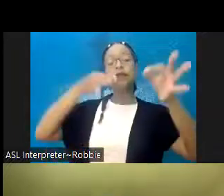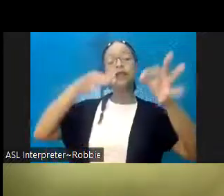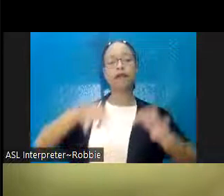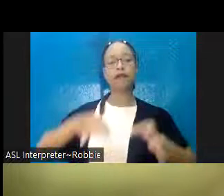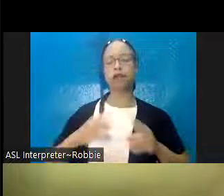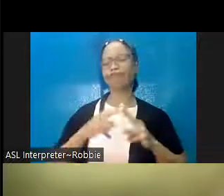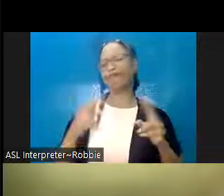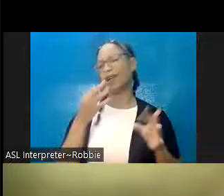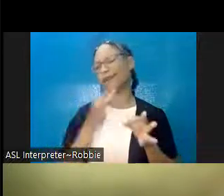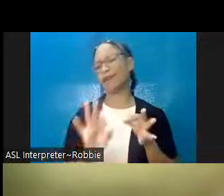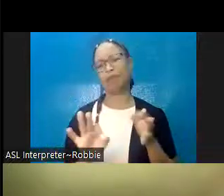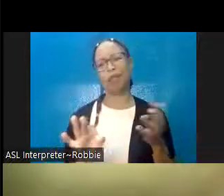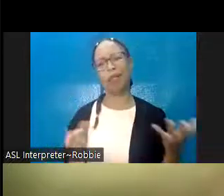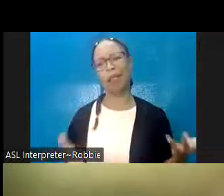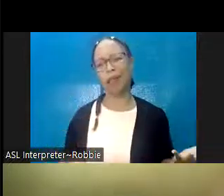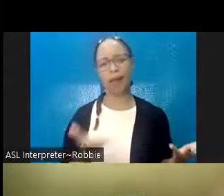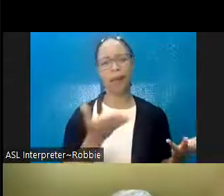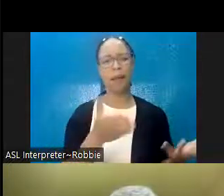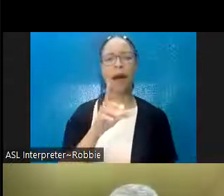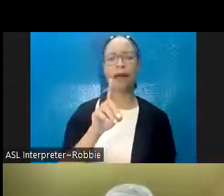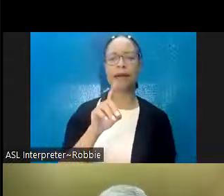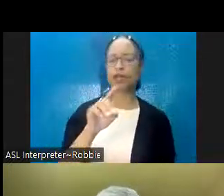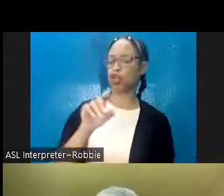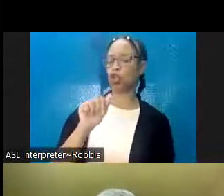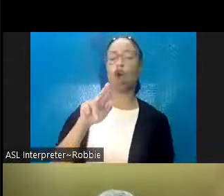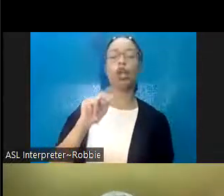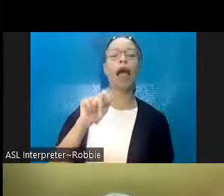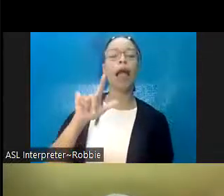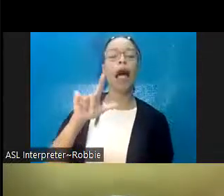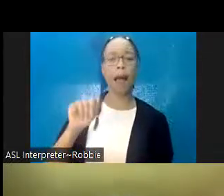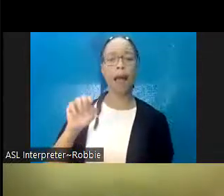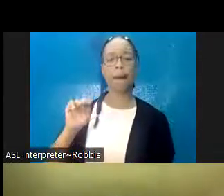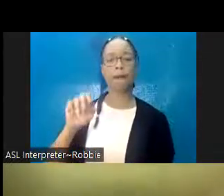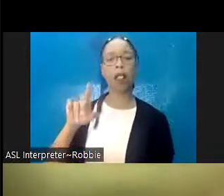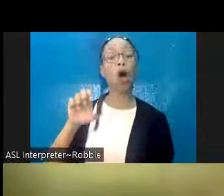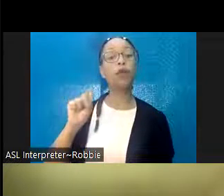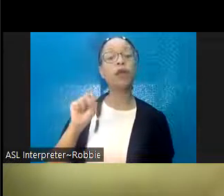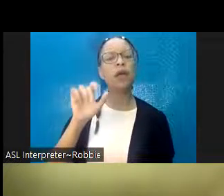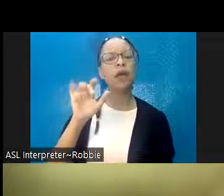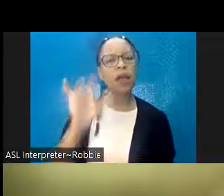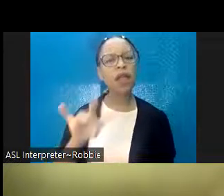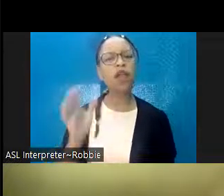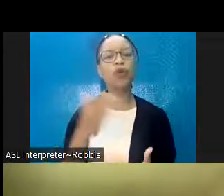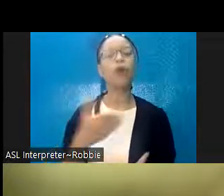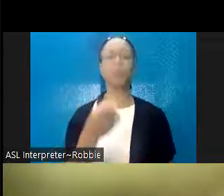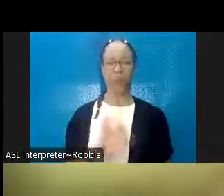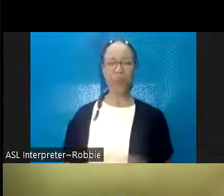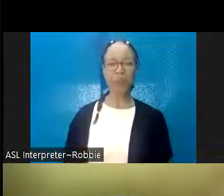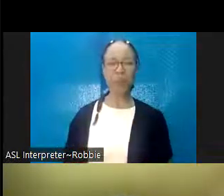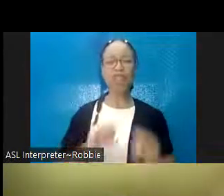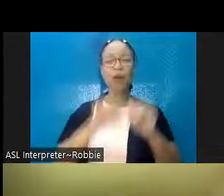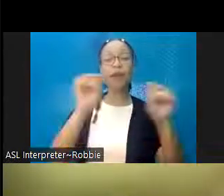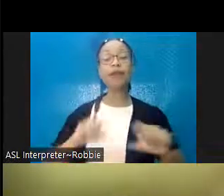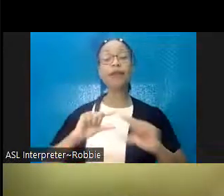very simple one laid out by Donella Meadows, is, if we could click through, a system